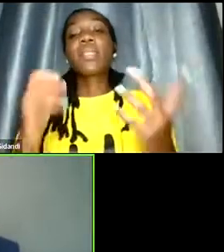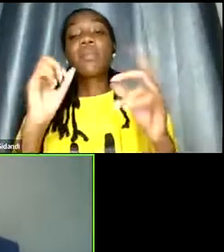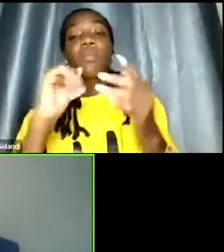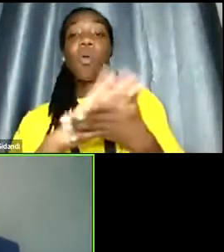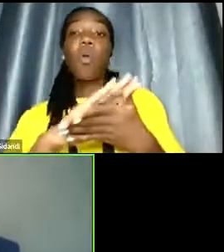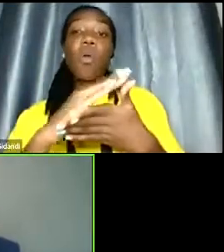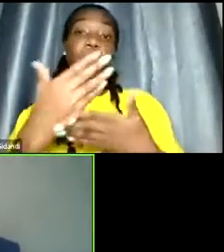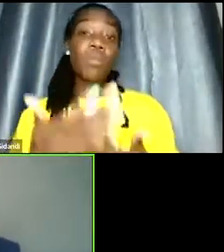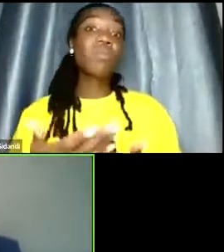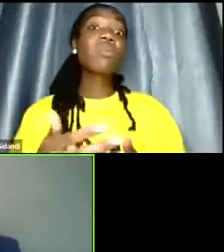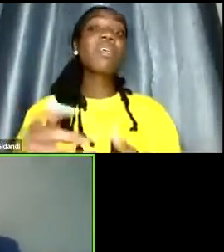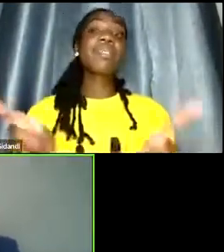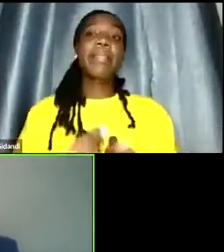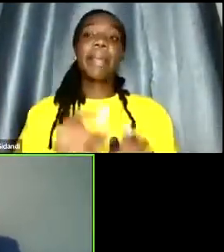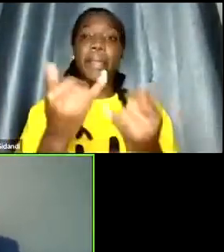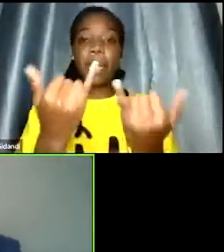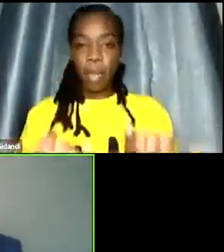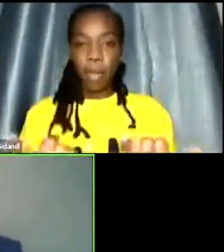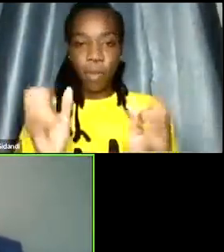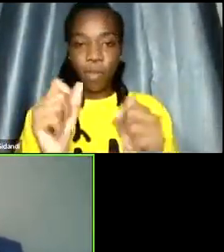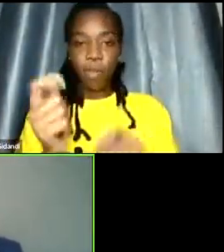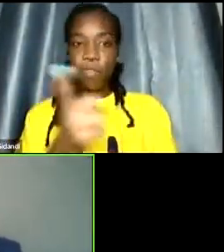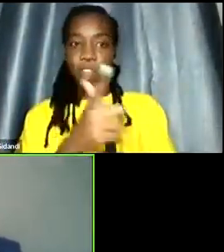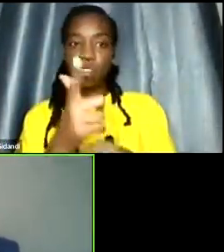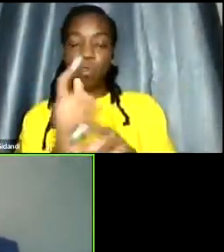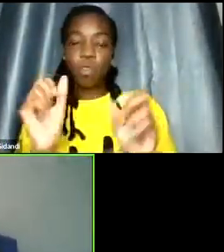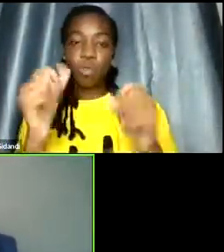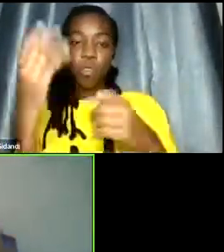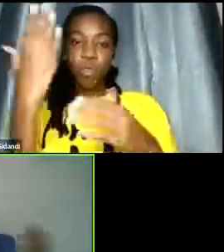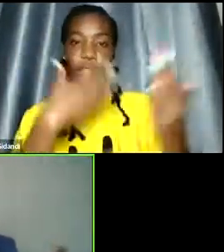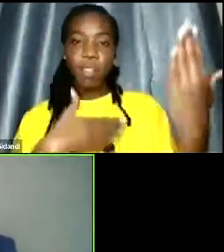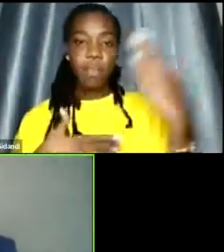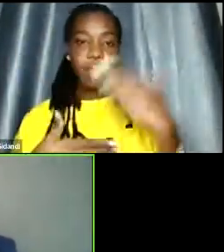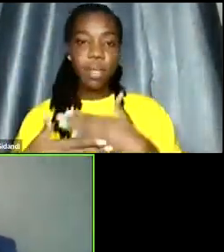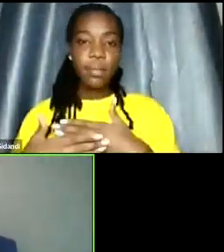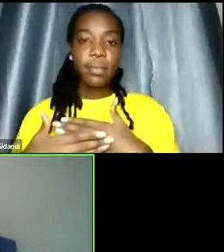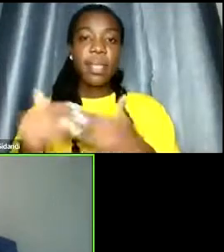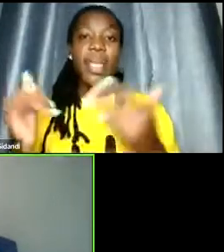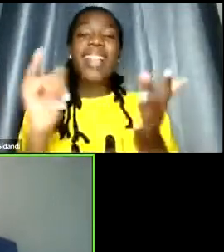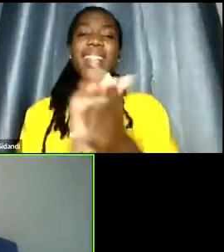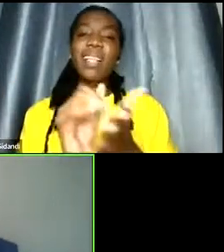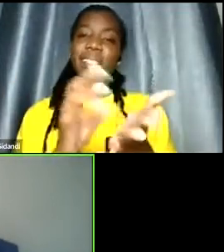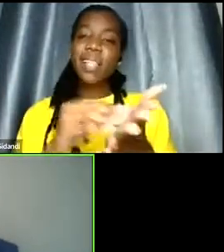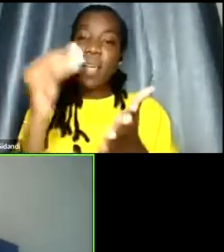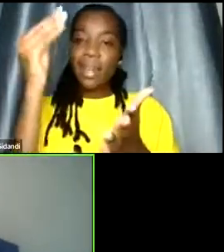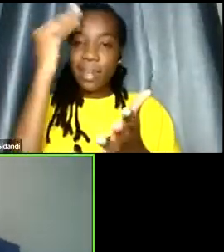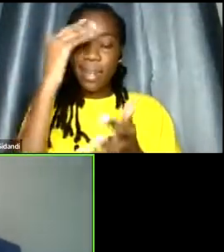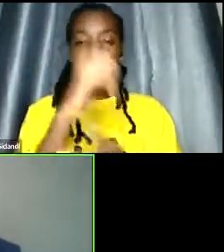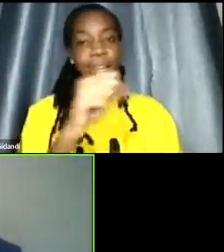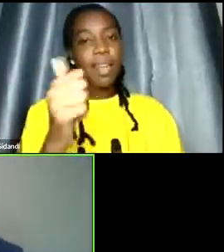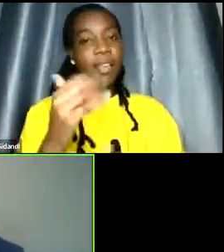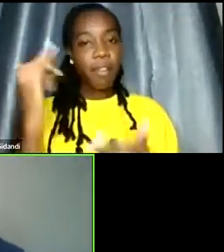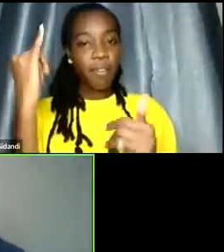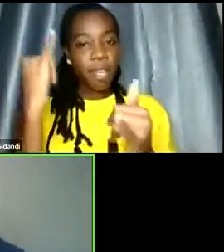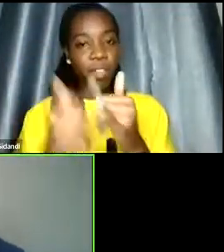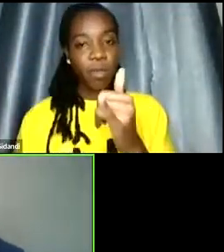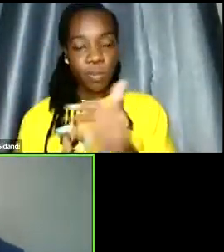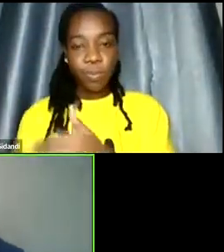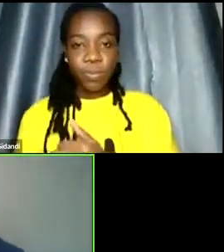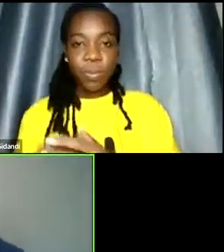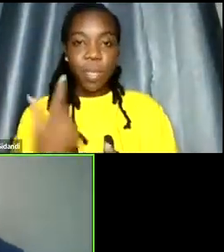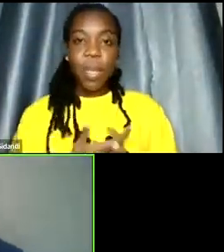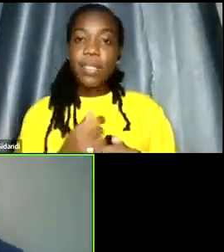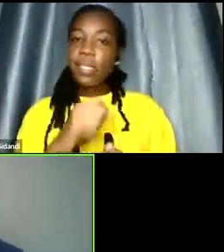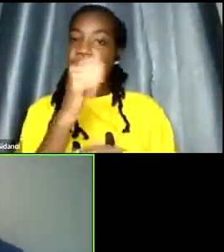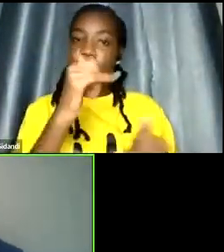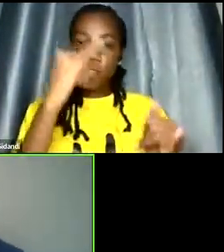we're doing right now, can be virtual, can be physical. That's learning. It's never ending. You never stop learning till